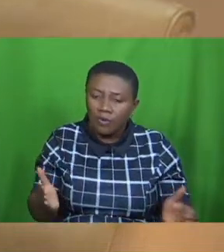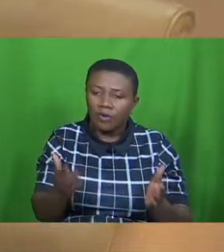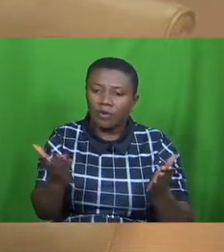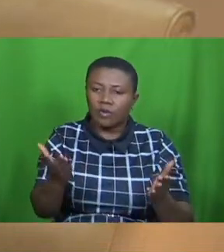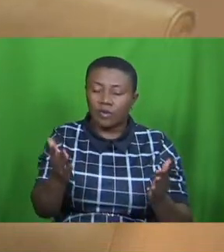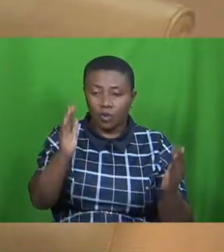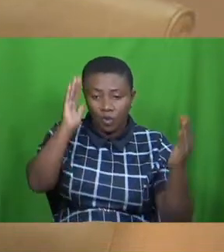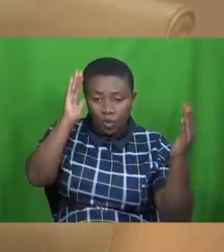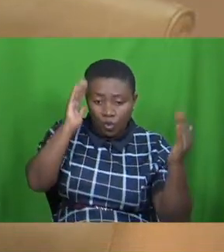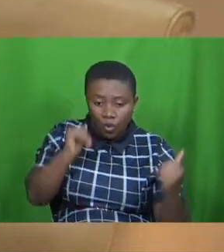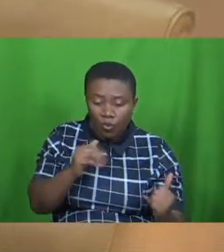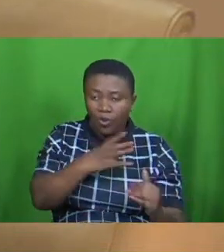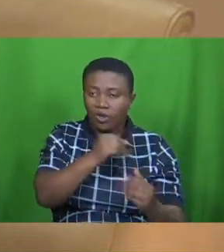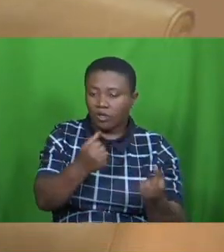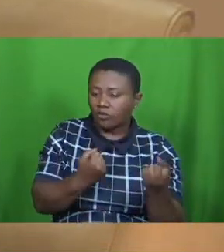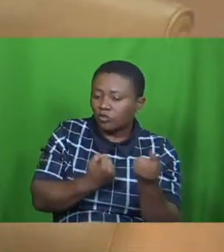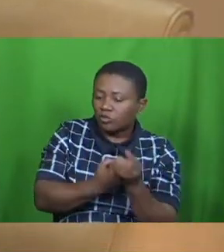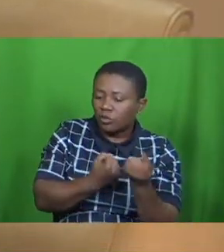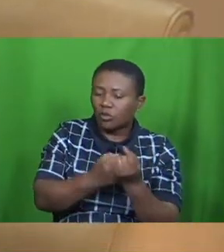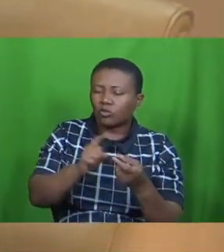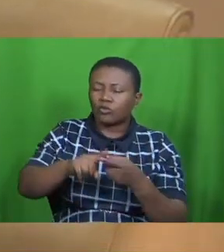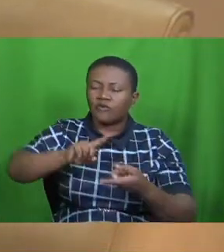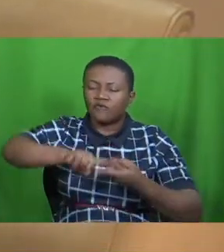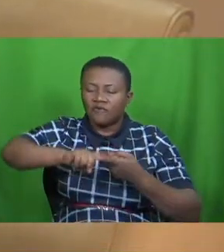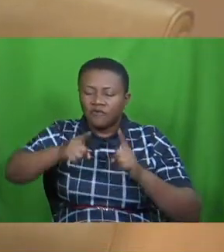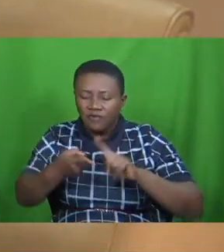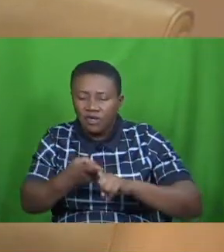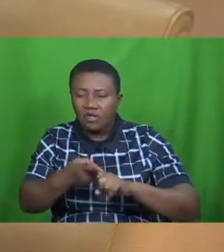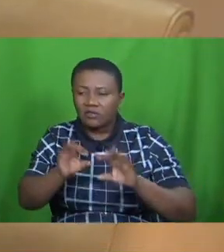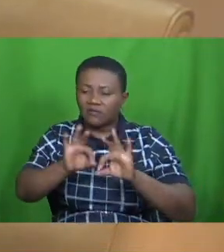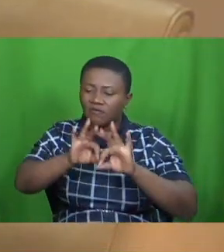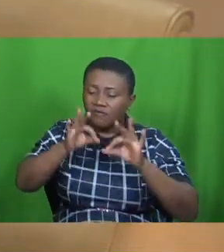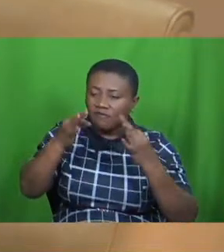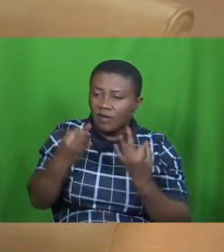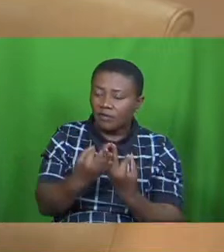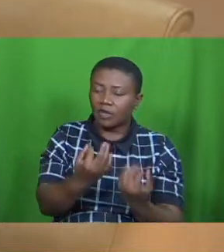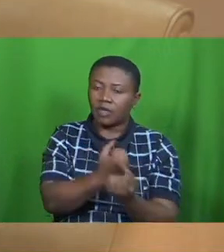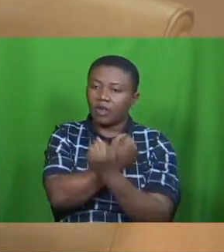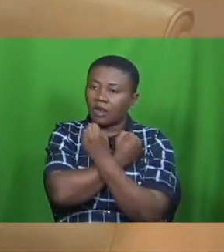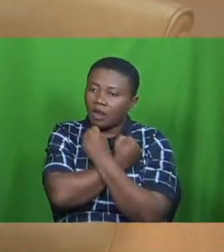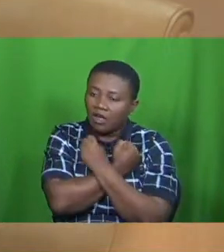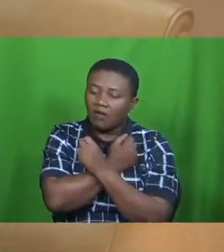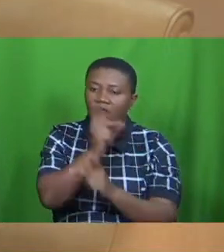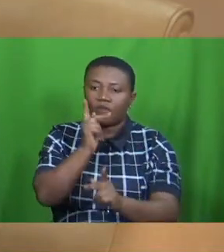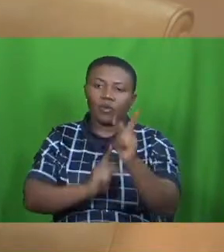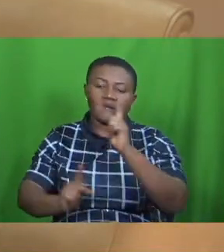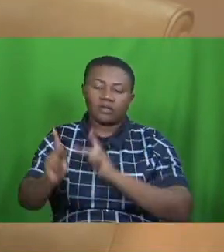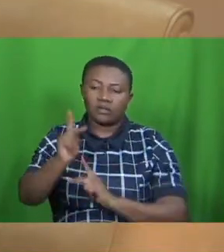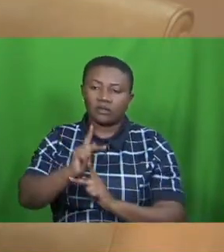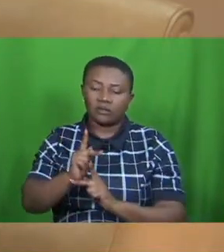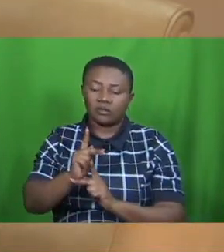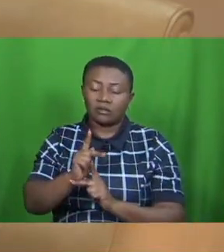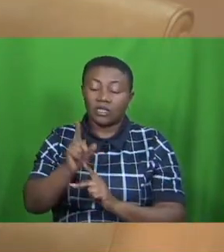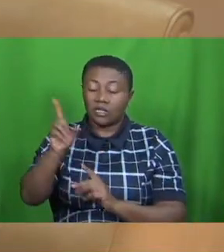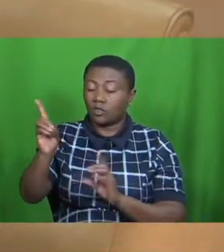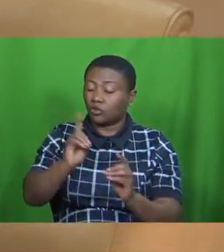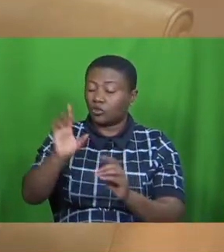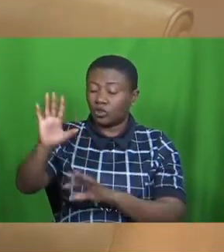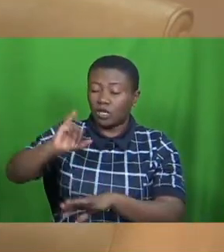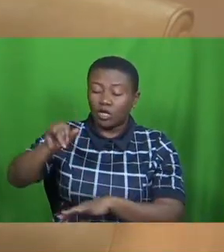and support to family, friends, and loved ones. He played his part. Mr.